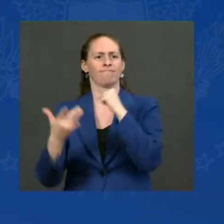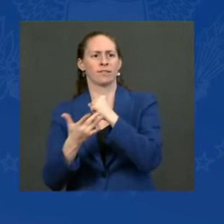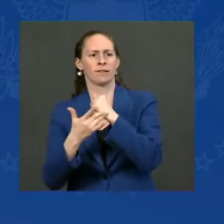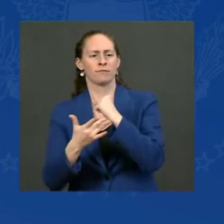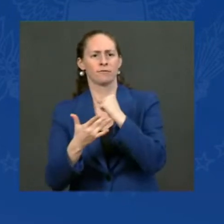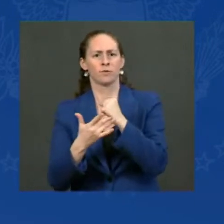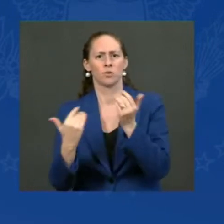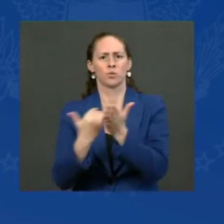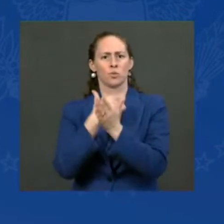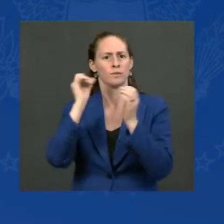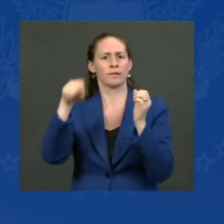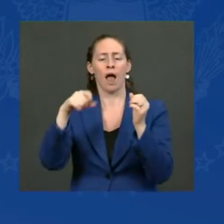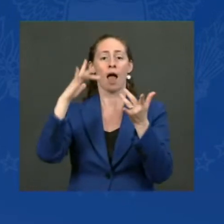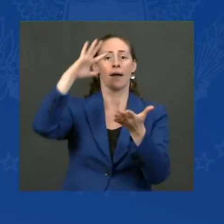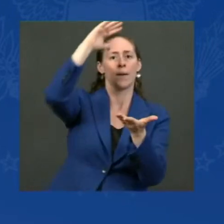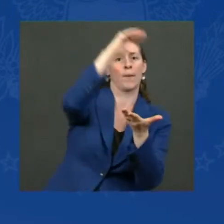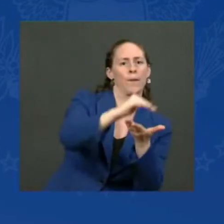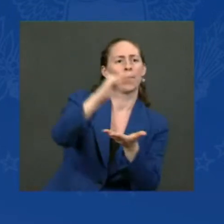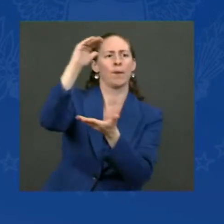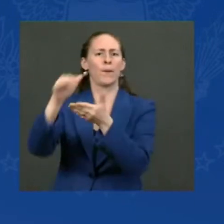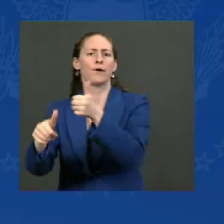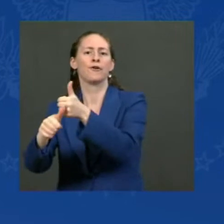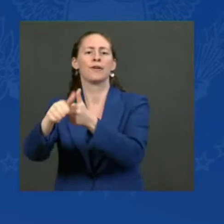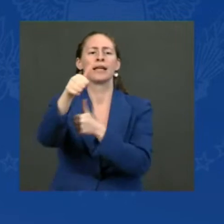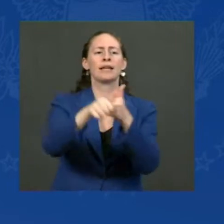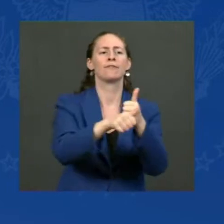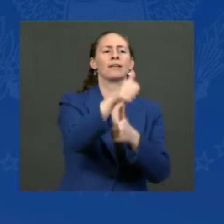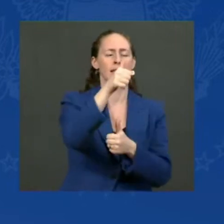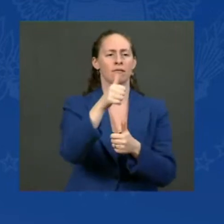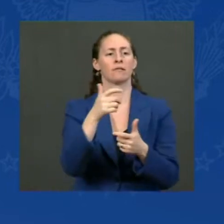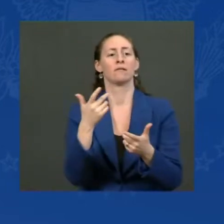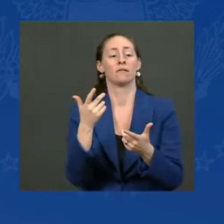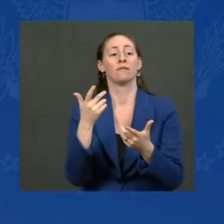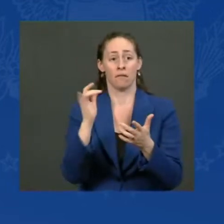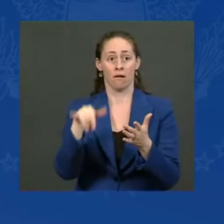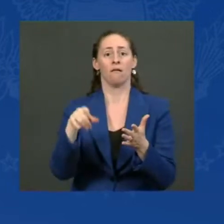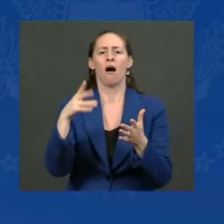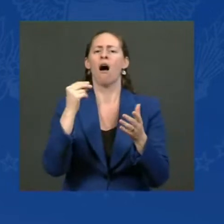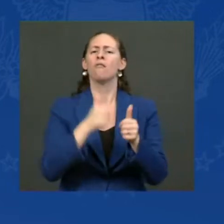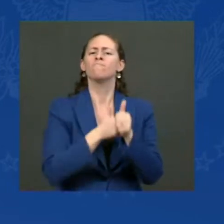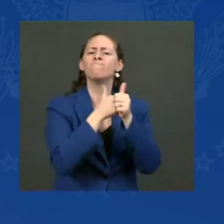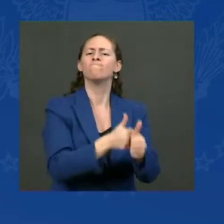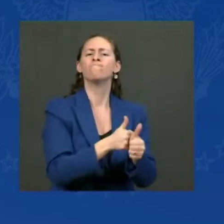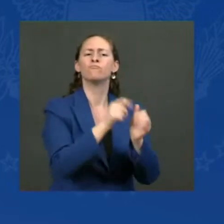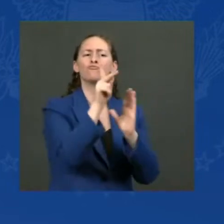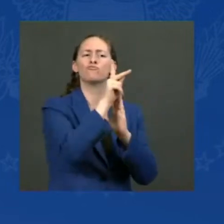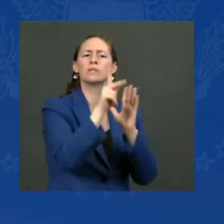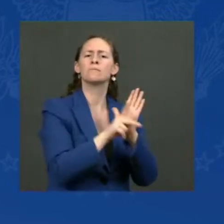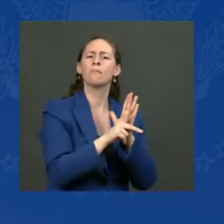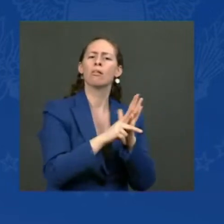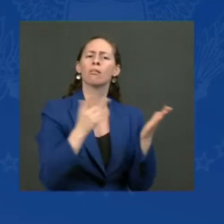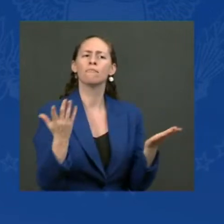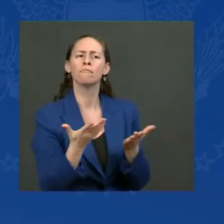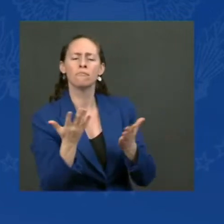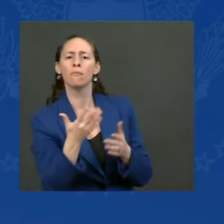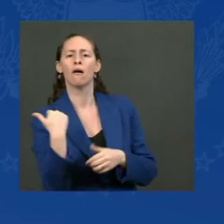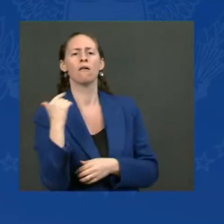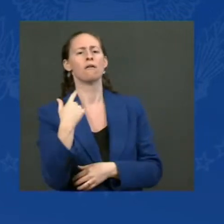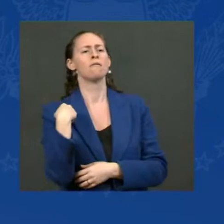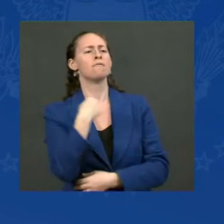those universal principles to be trampled and twisted in the pursuit of naked political